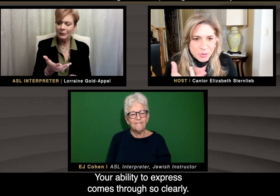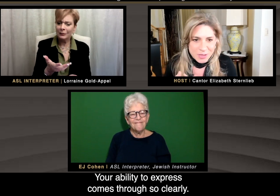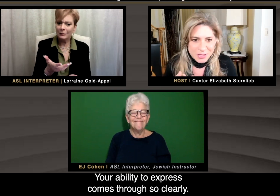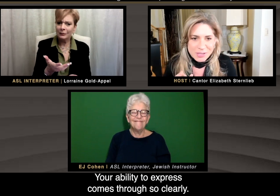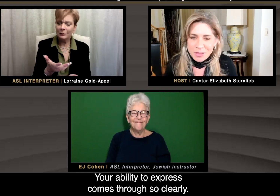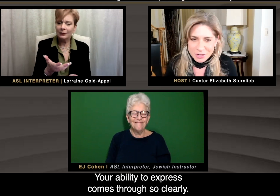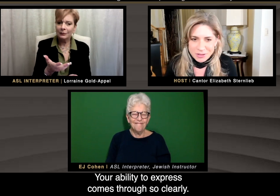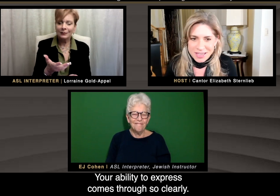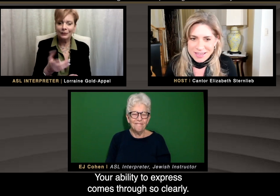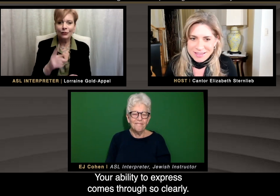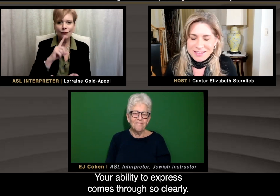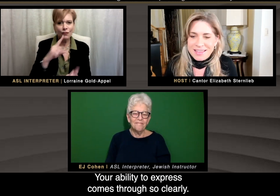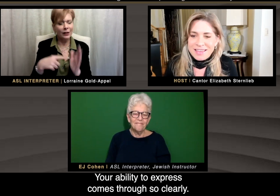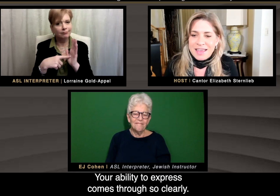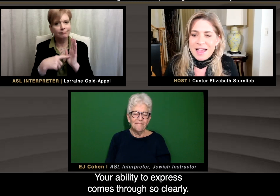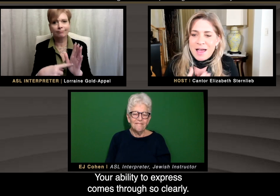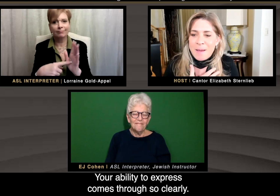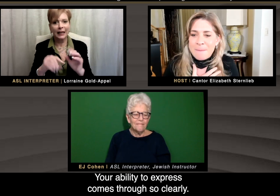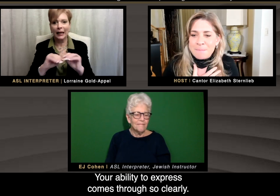comes through so clearly.